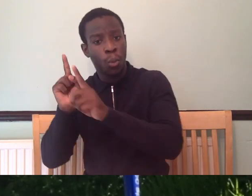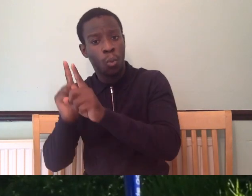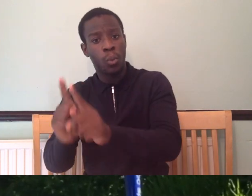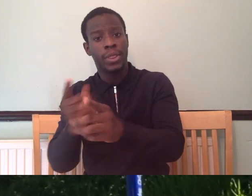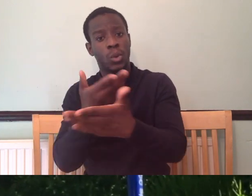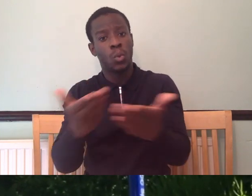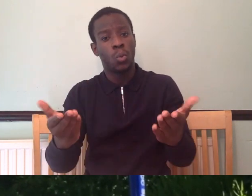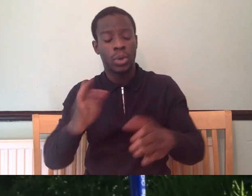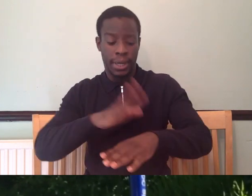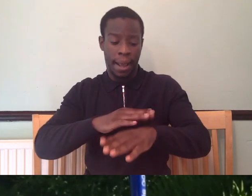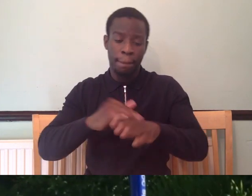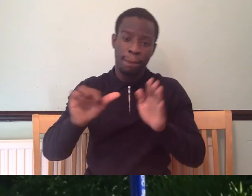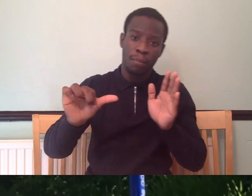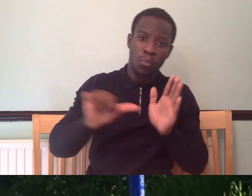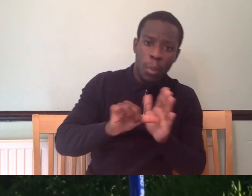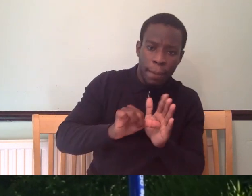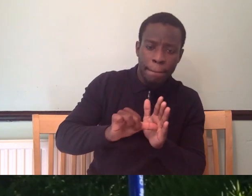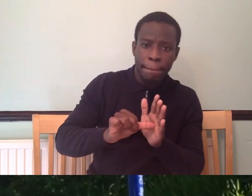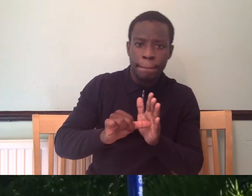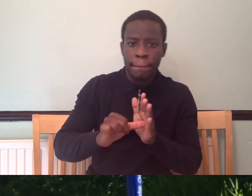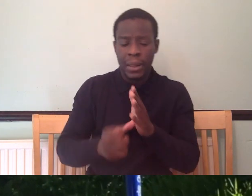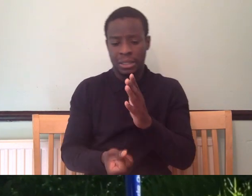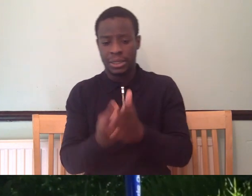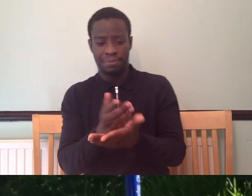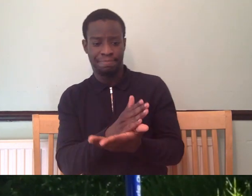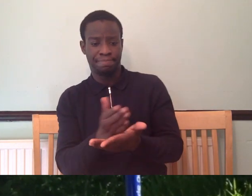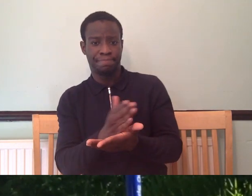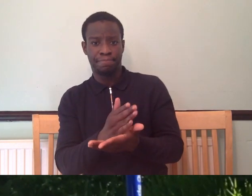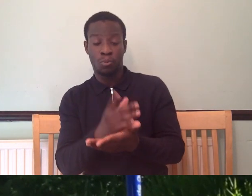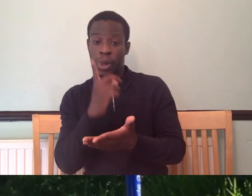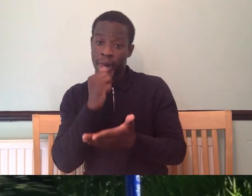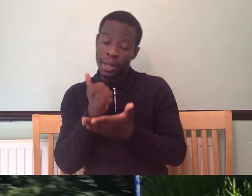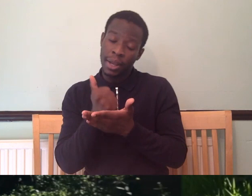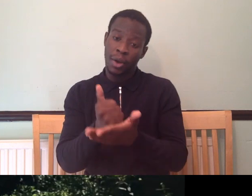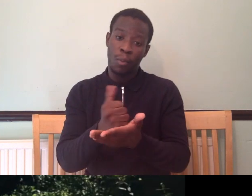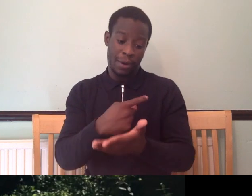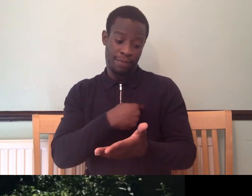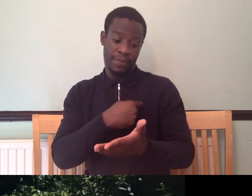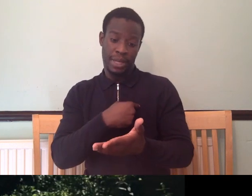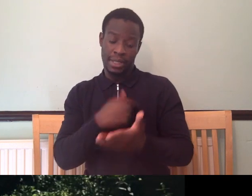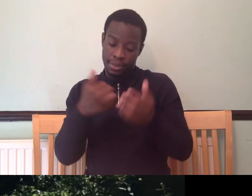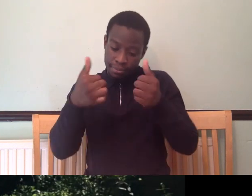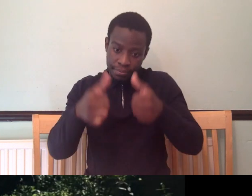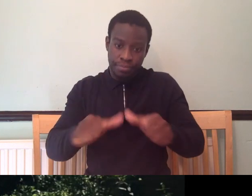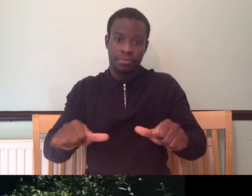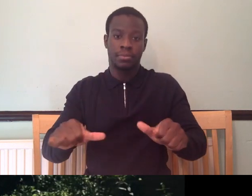when you're in times of trouble and help you to conquer your fears.